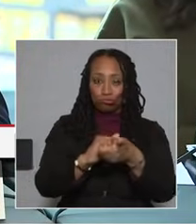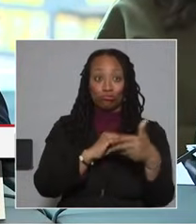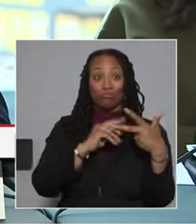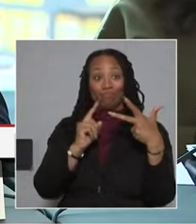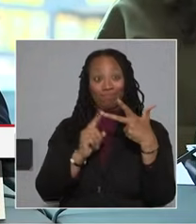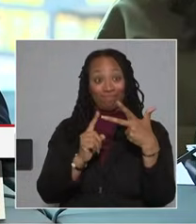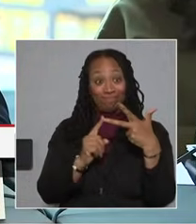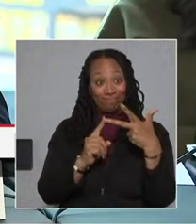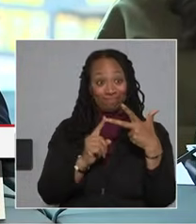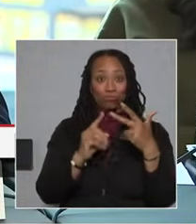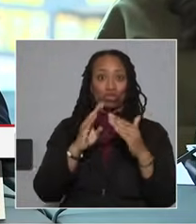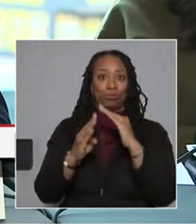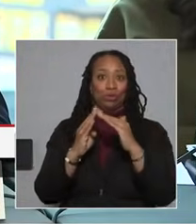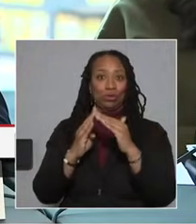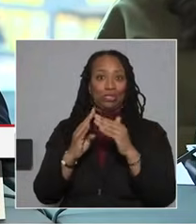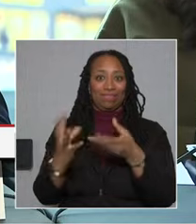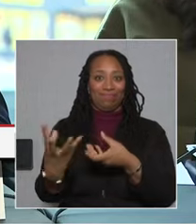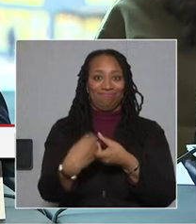passion for community.